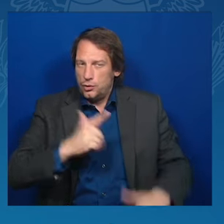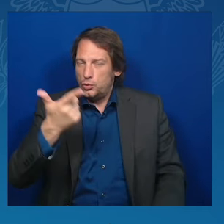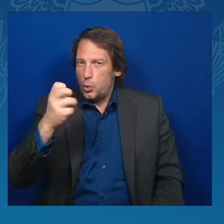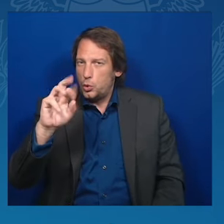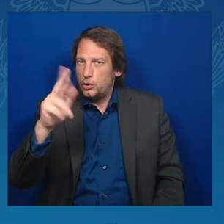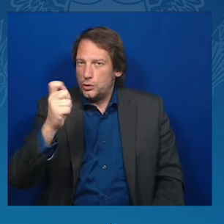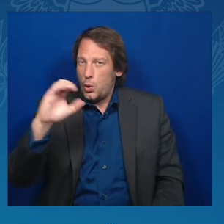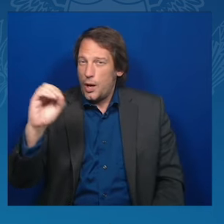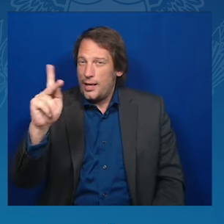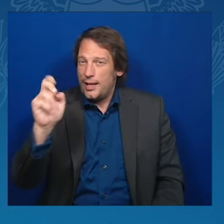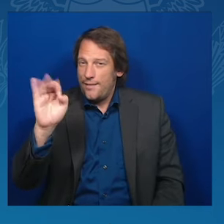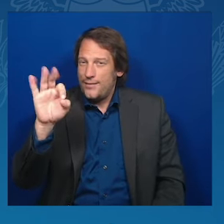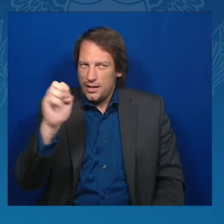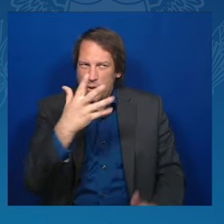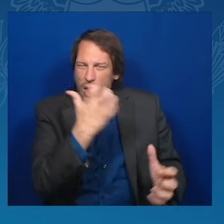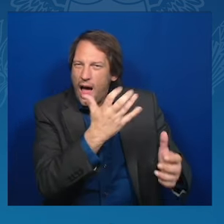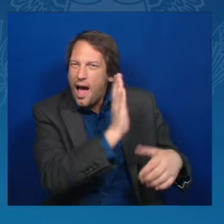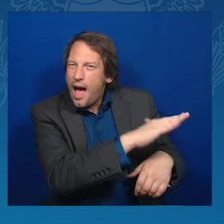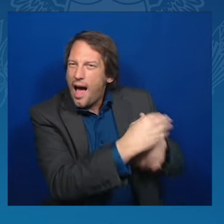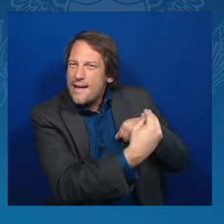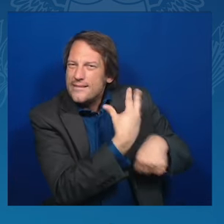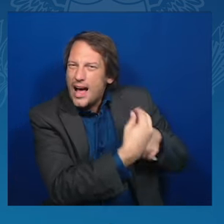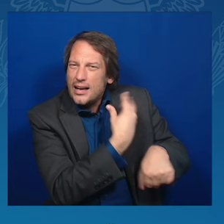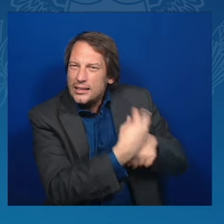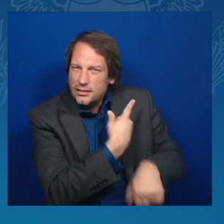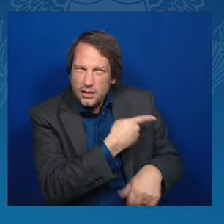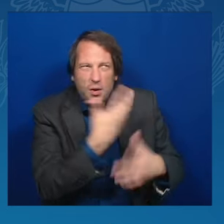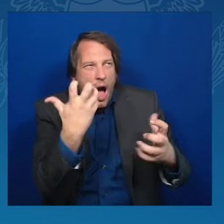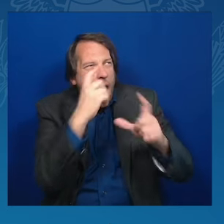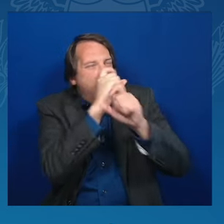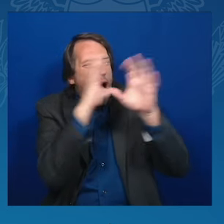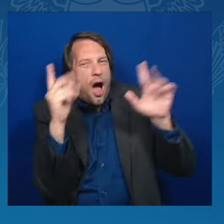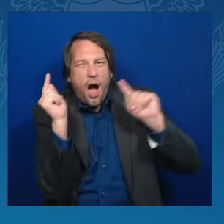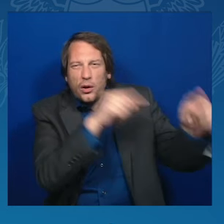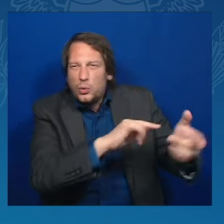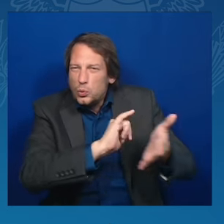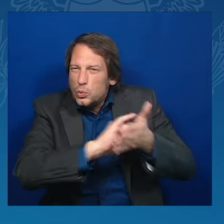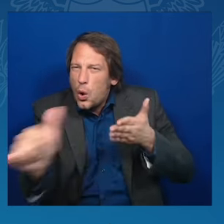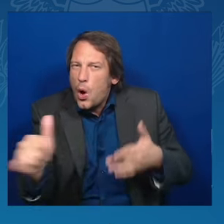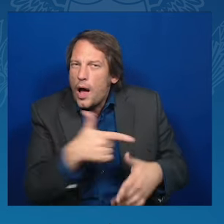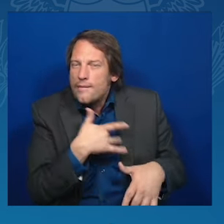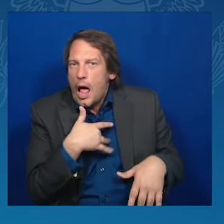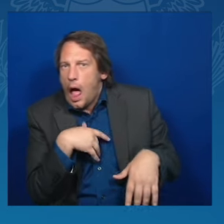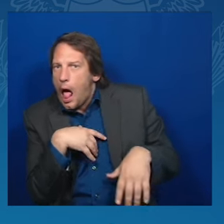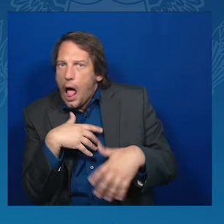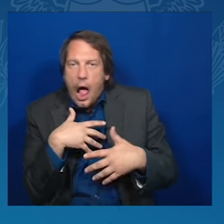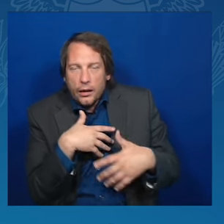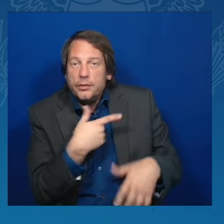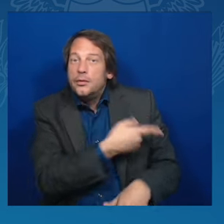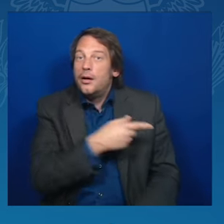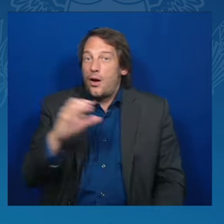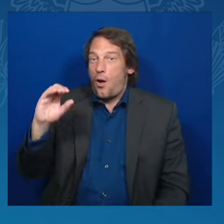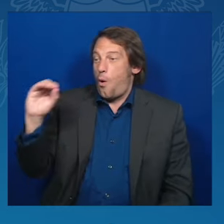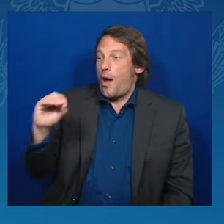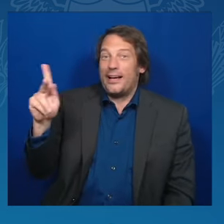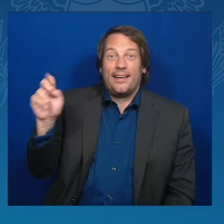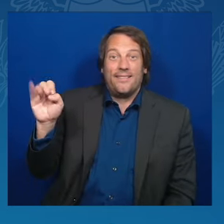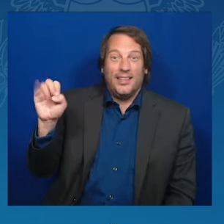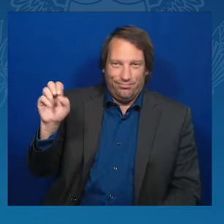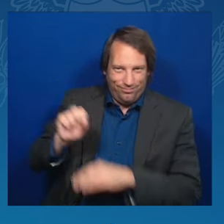to her, "Make the leap." Kusama did, and the rest is truly